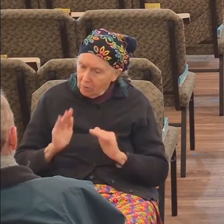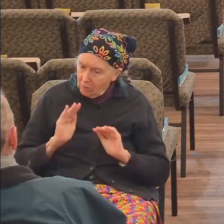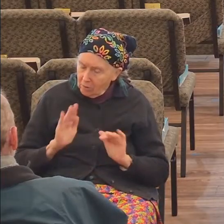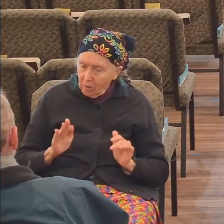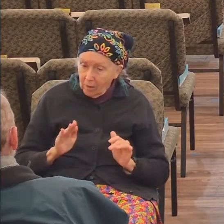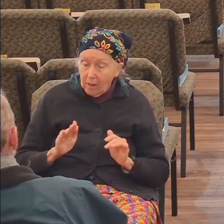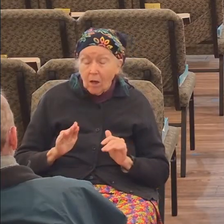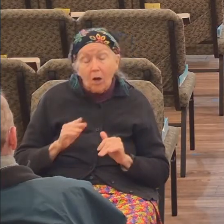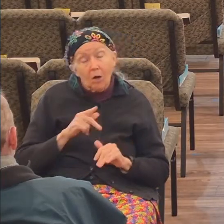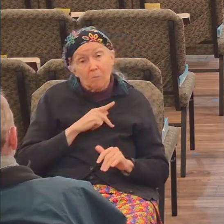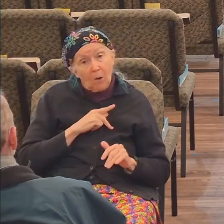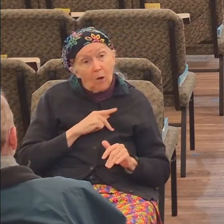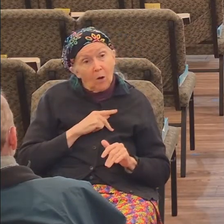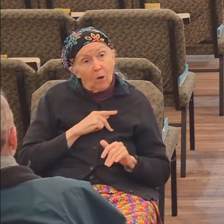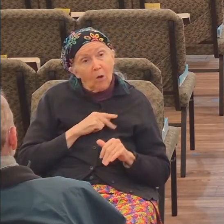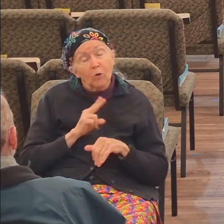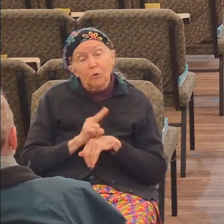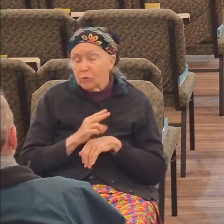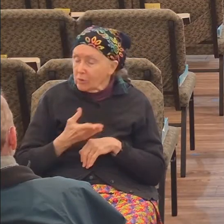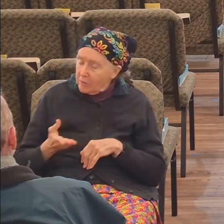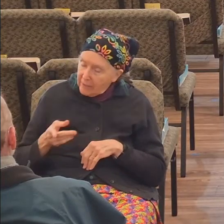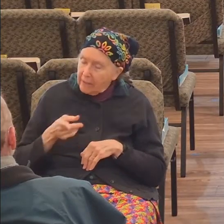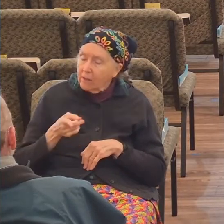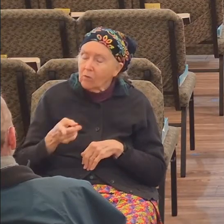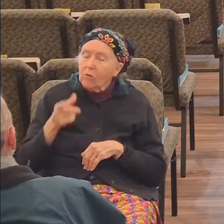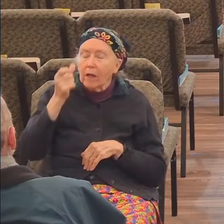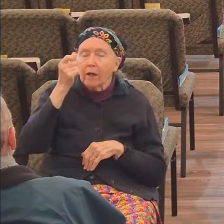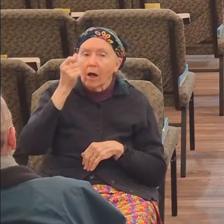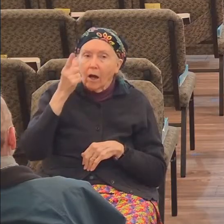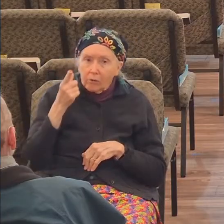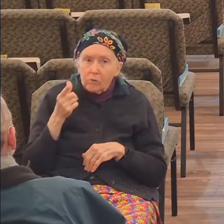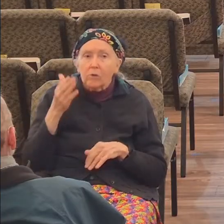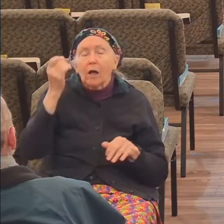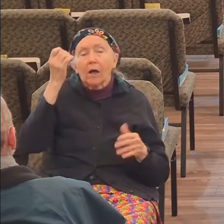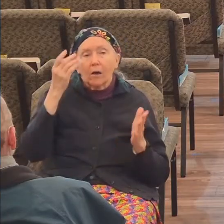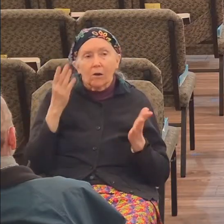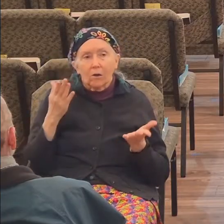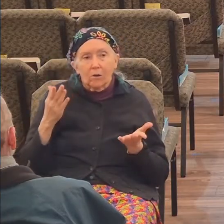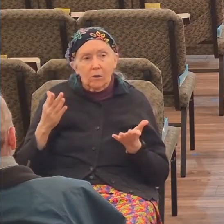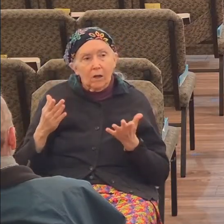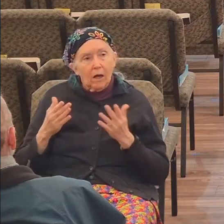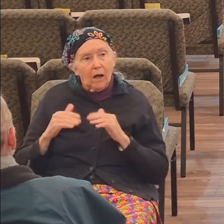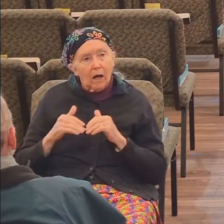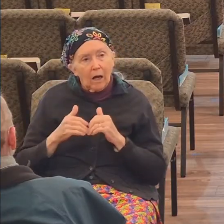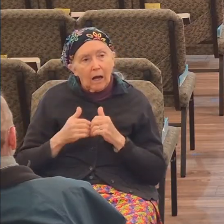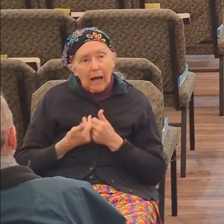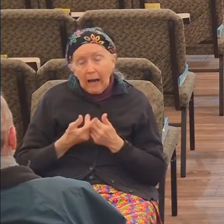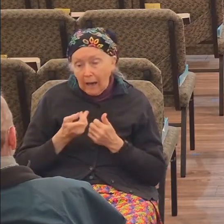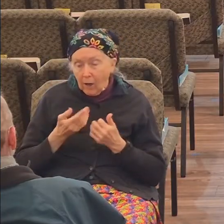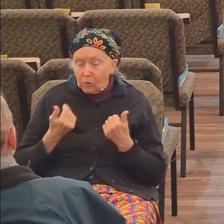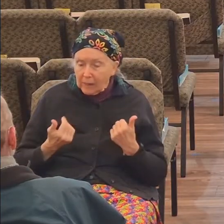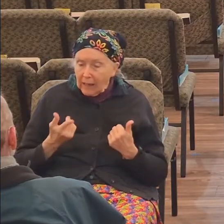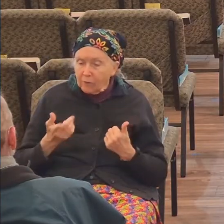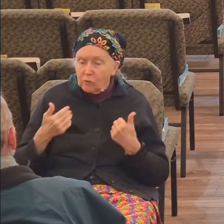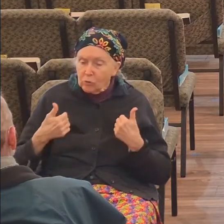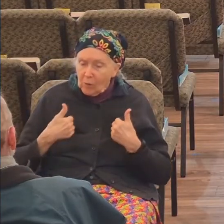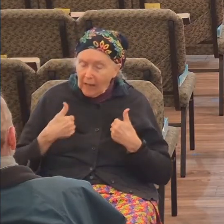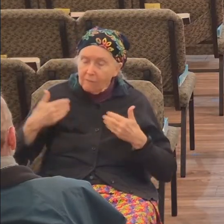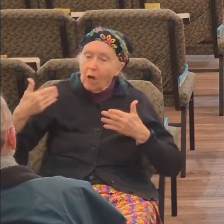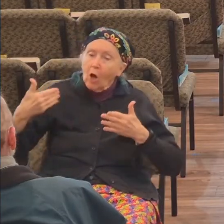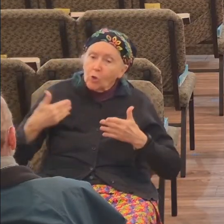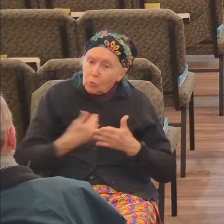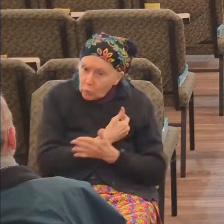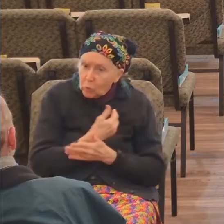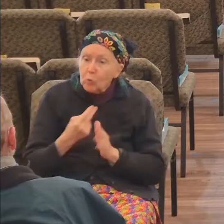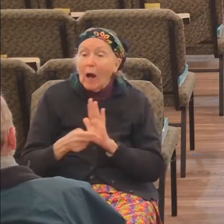they're familiar with and that they understand that their identities are wrapped up in to help them understand how you have a new identity now. And here's